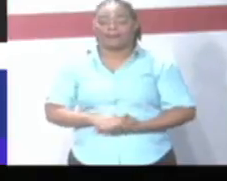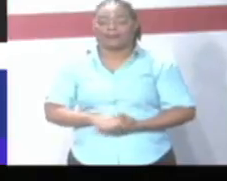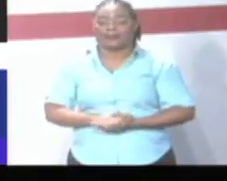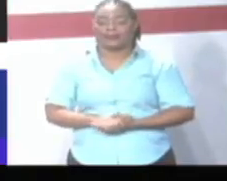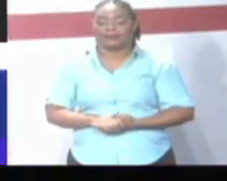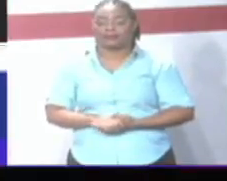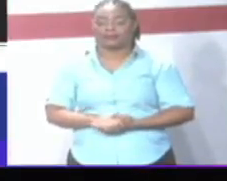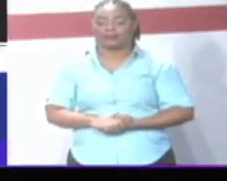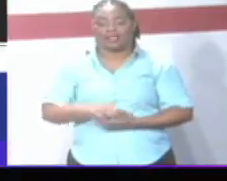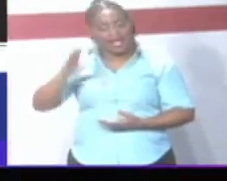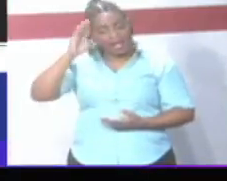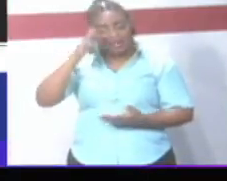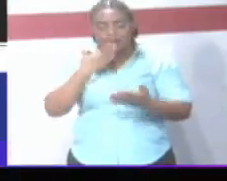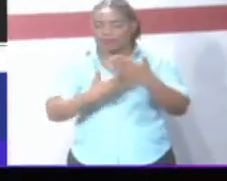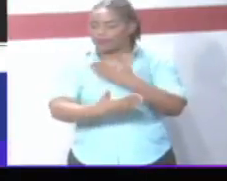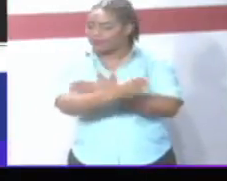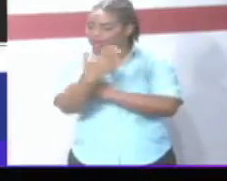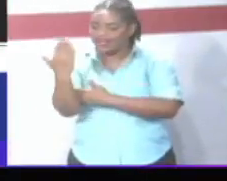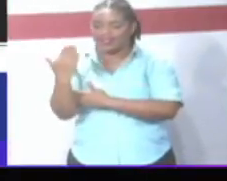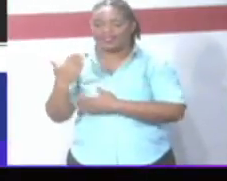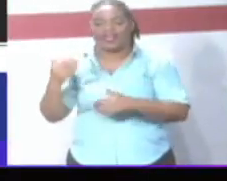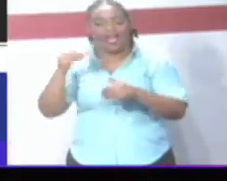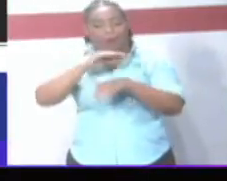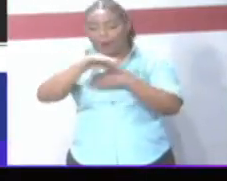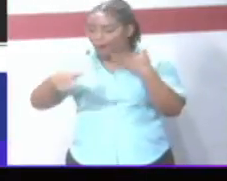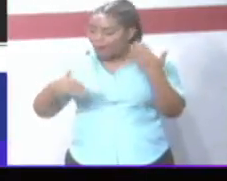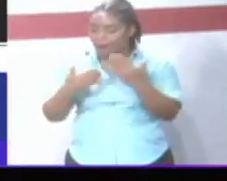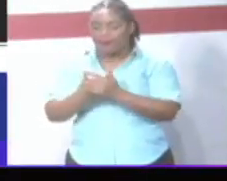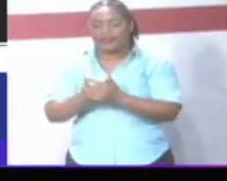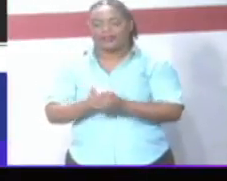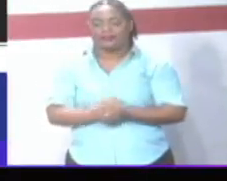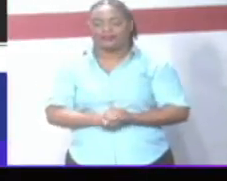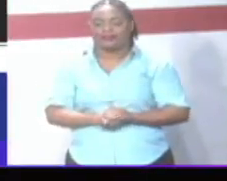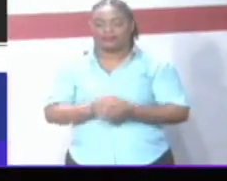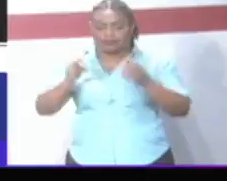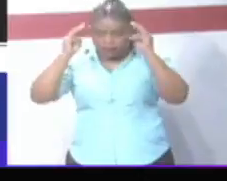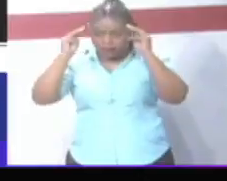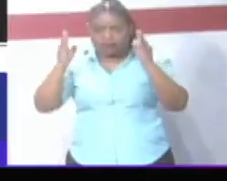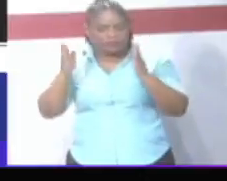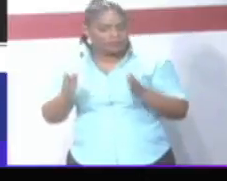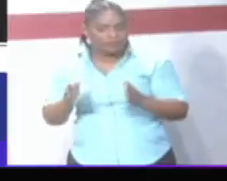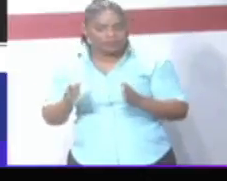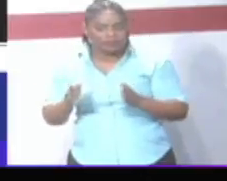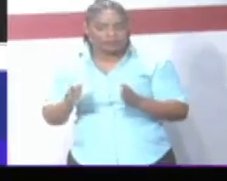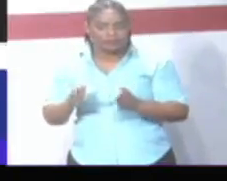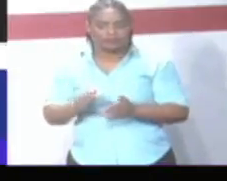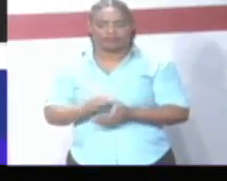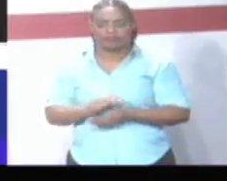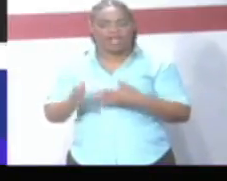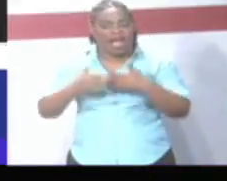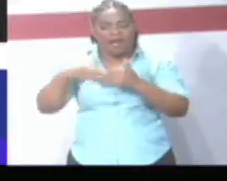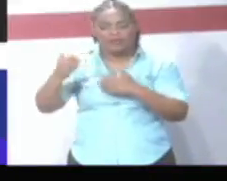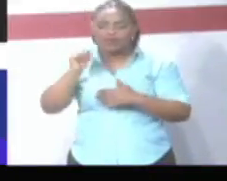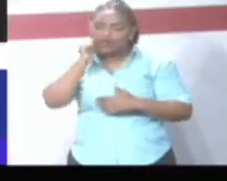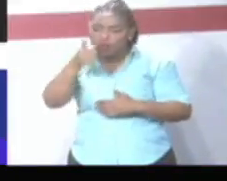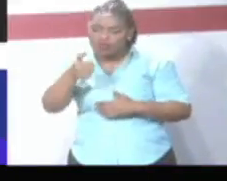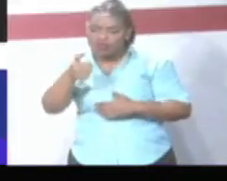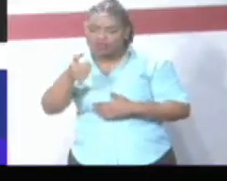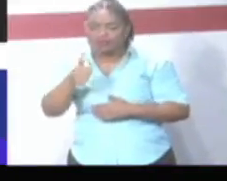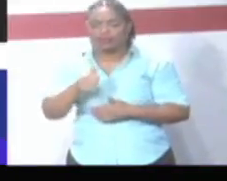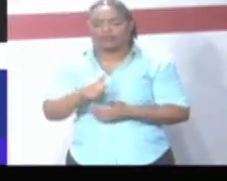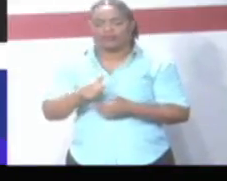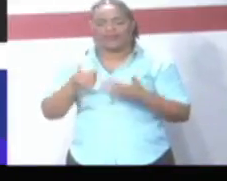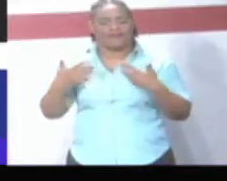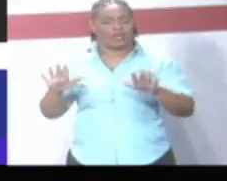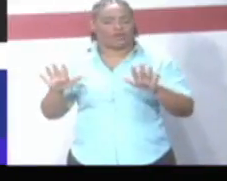Rai Rikomas from 103.1 FM. My question is to Minister Dial Singh. After tomorrow, related to the